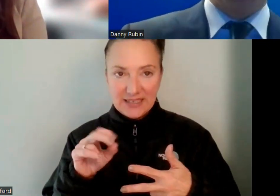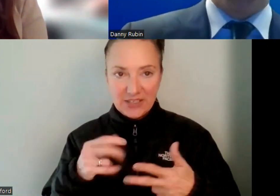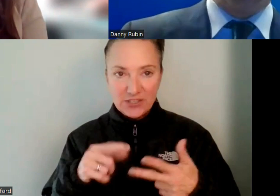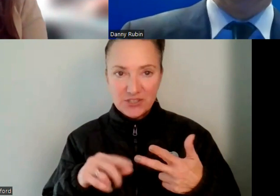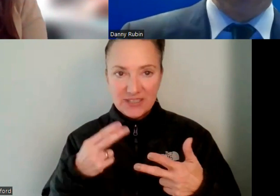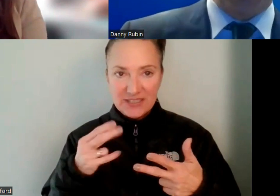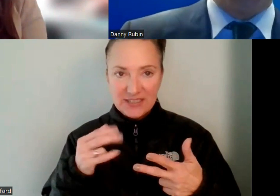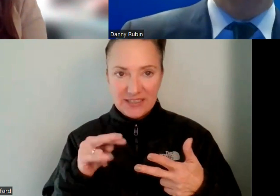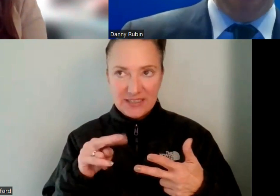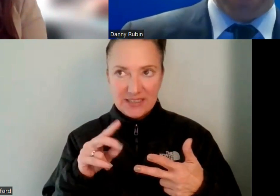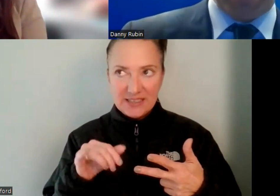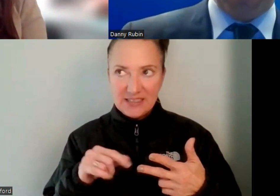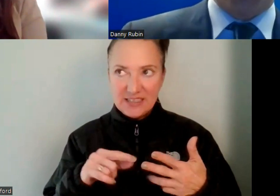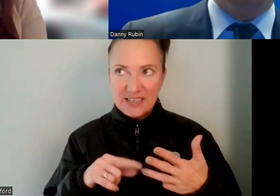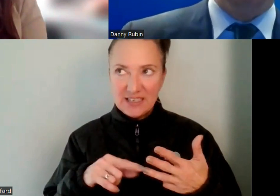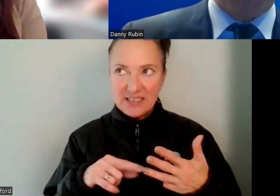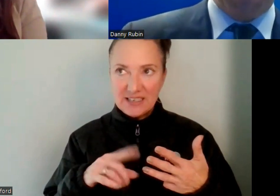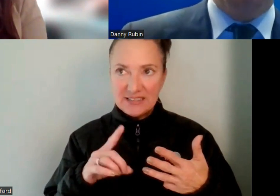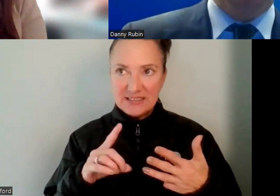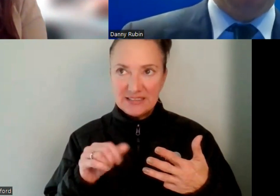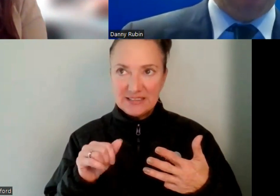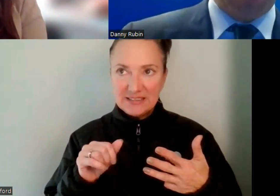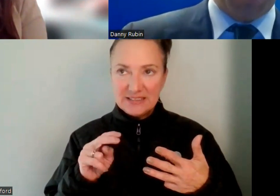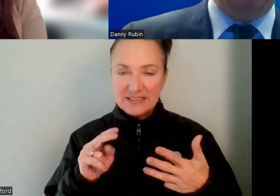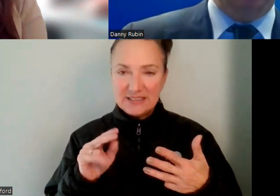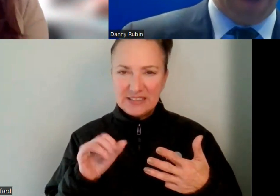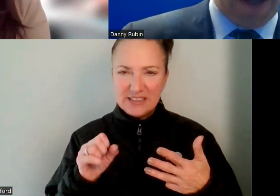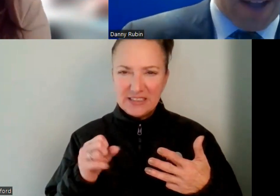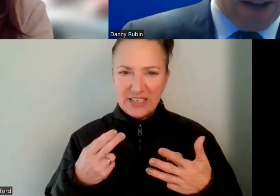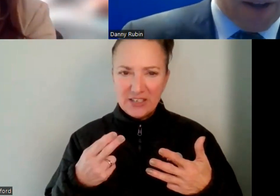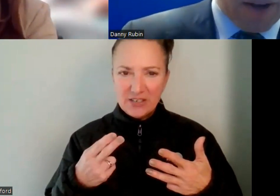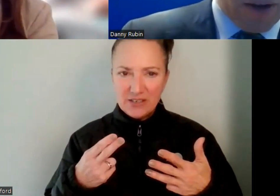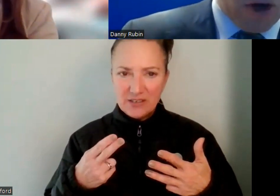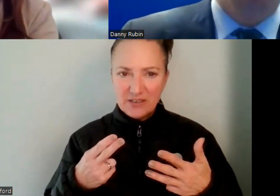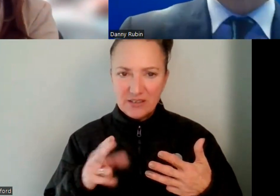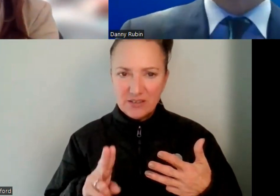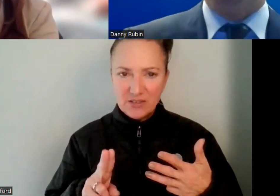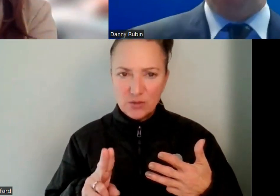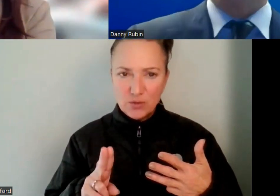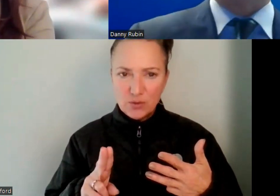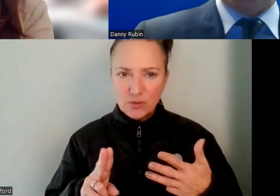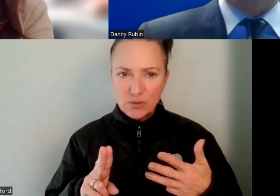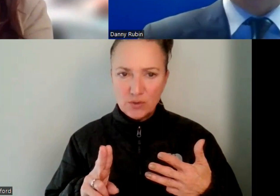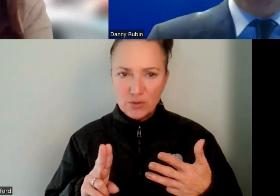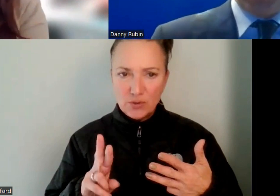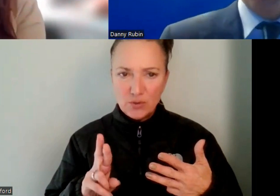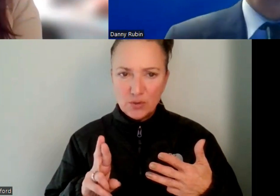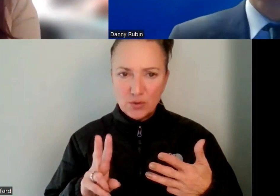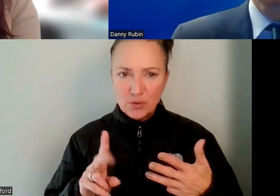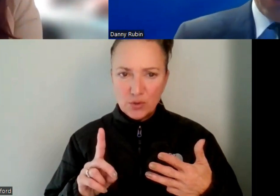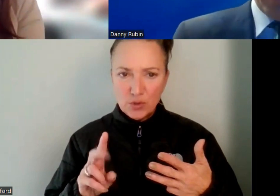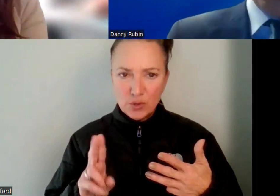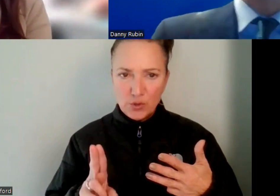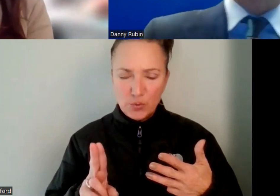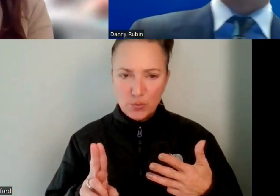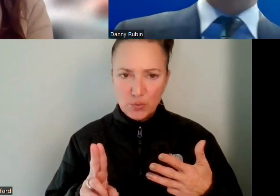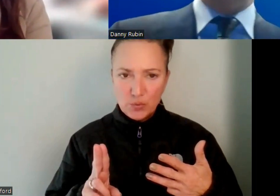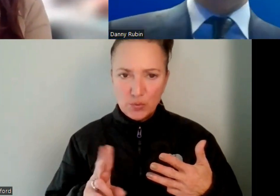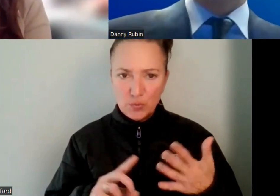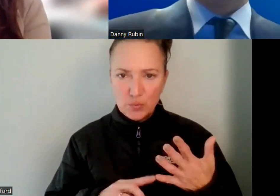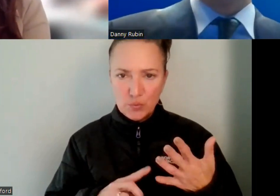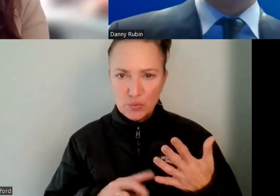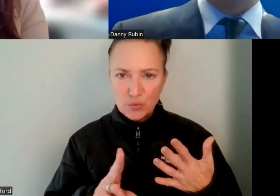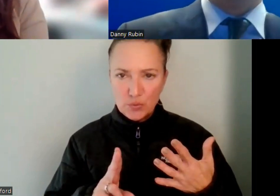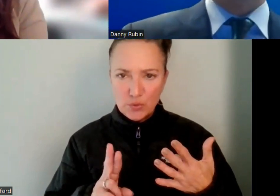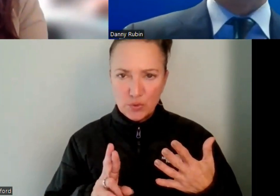English, and there's a fifth one I didn't recognize. What was that fifth one you said you speak? It's Urdu. So it's a language. Urdu. Okay, Yeah. Urdu. Thank